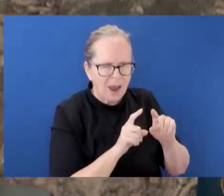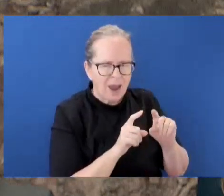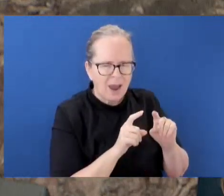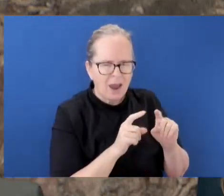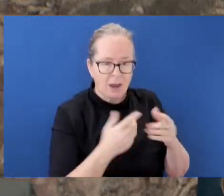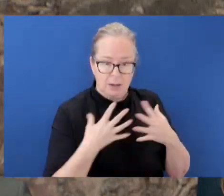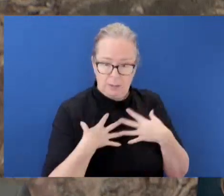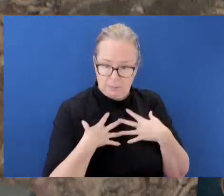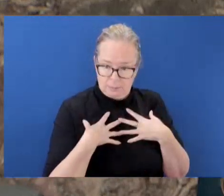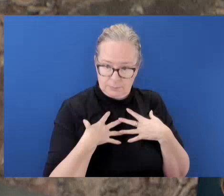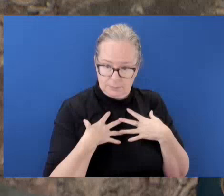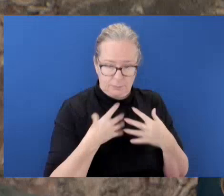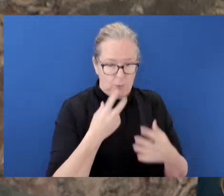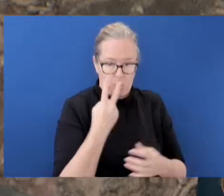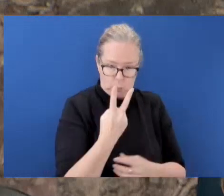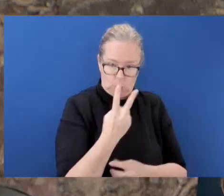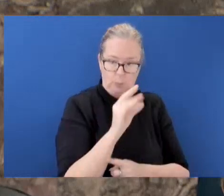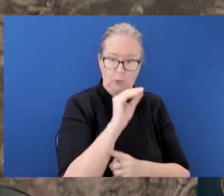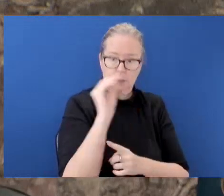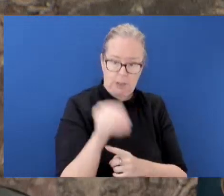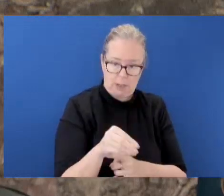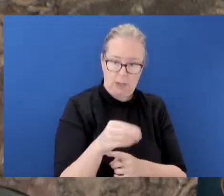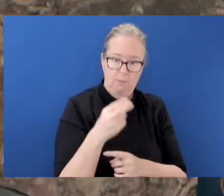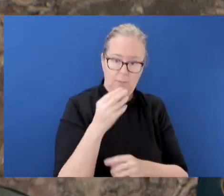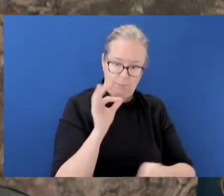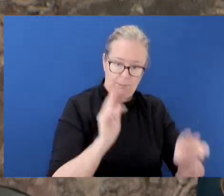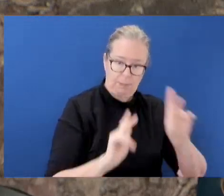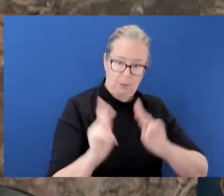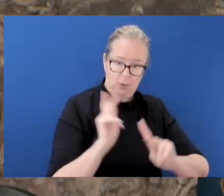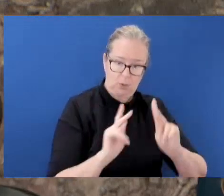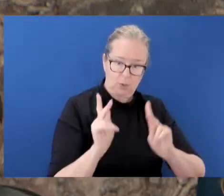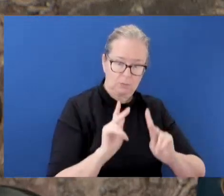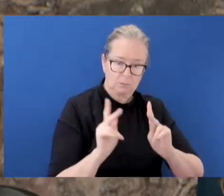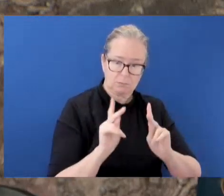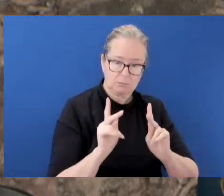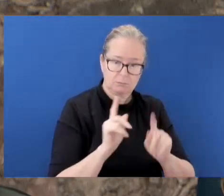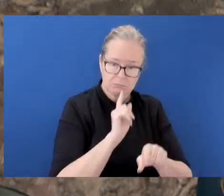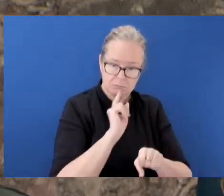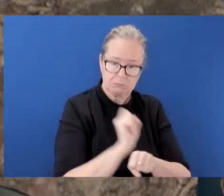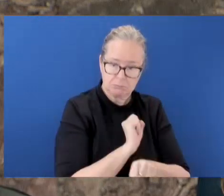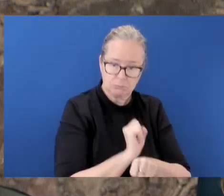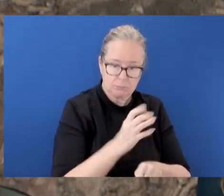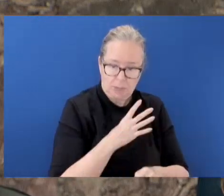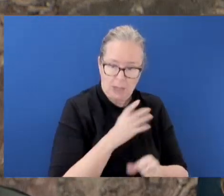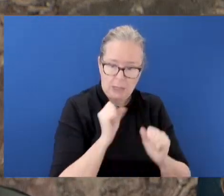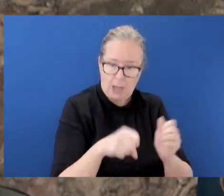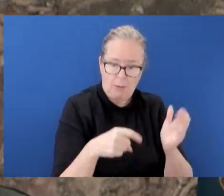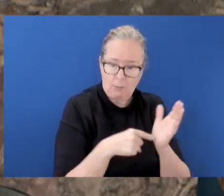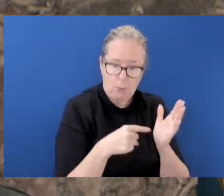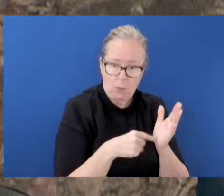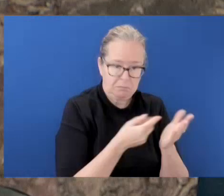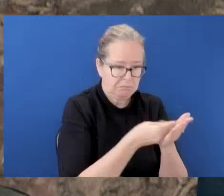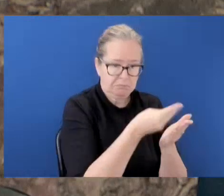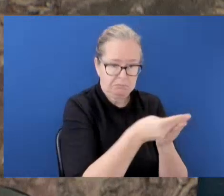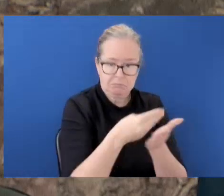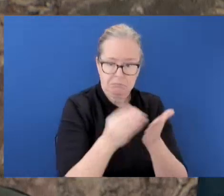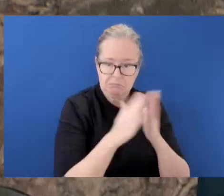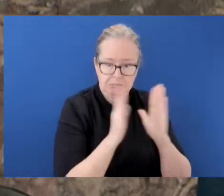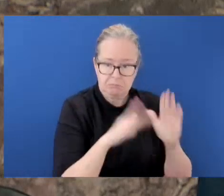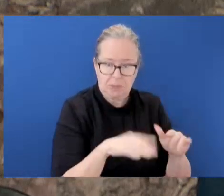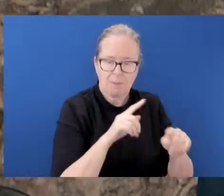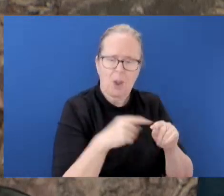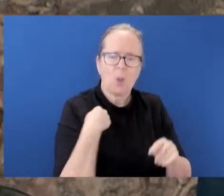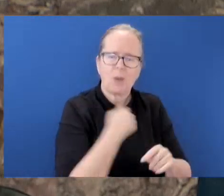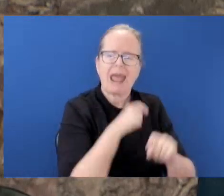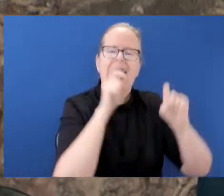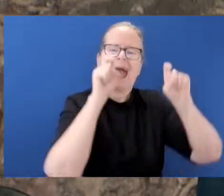not raising taxes for ordinary British Columbians. We've made that very clear. Unlike members opposite, we are not cutting services to